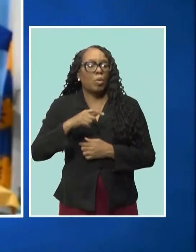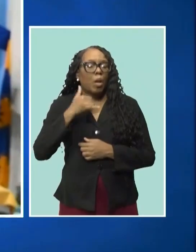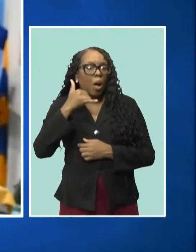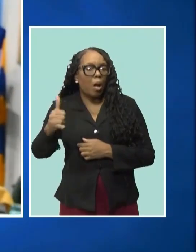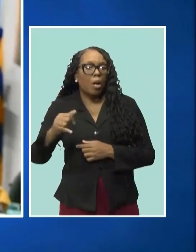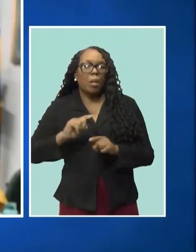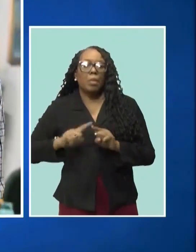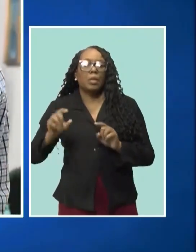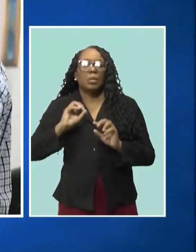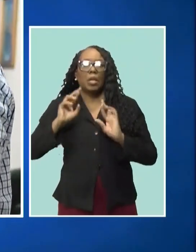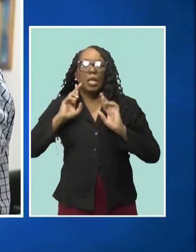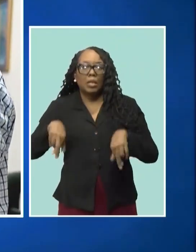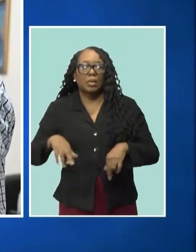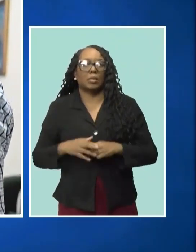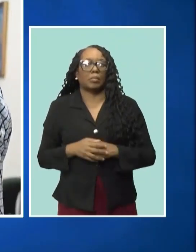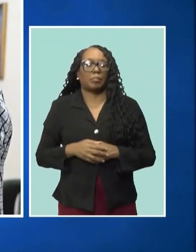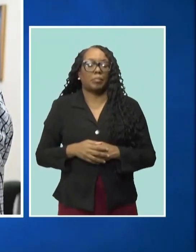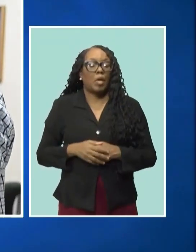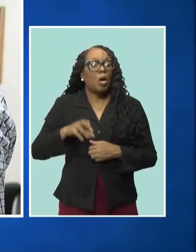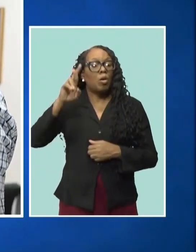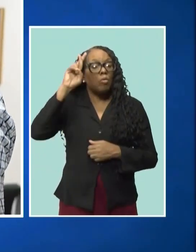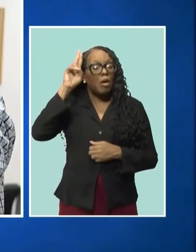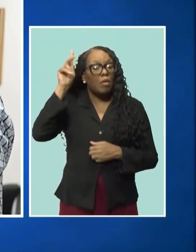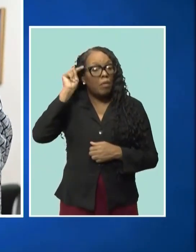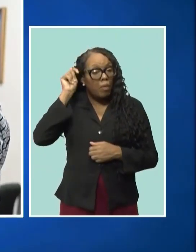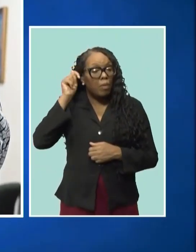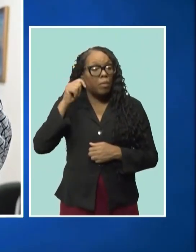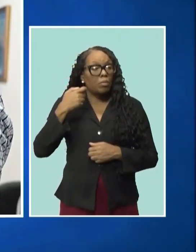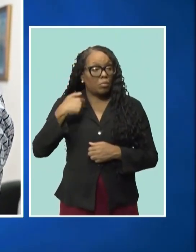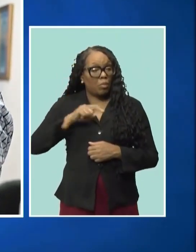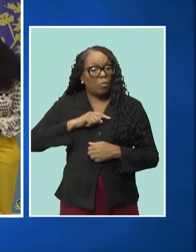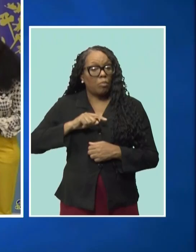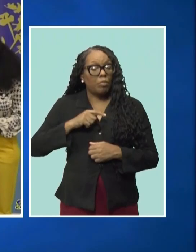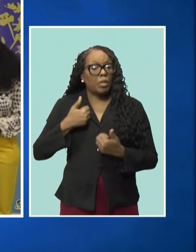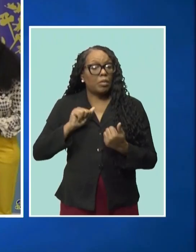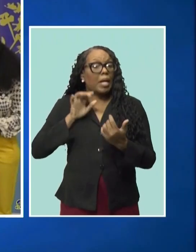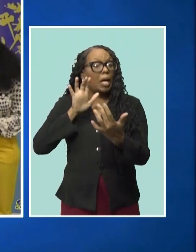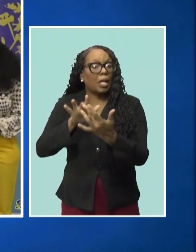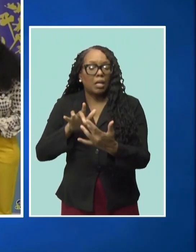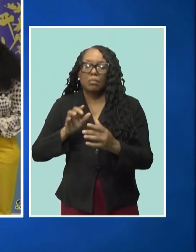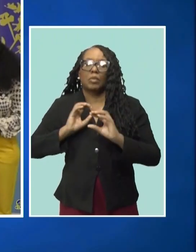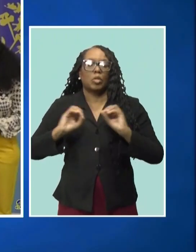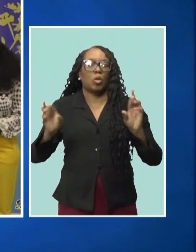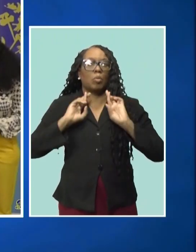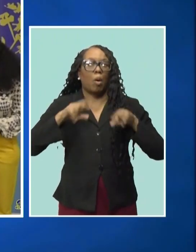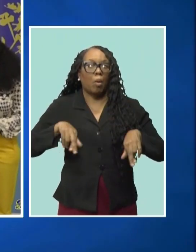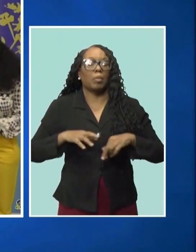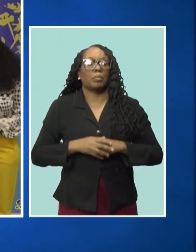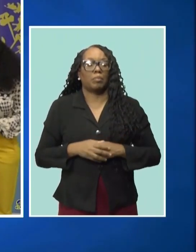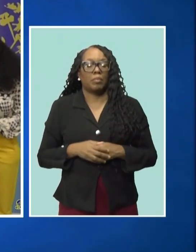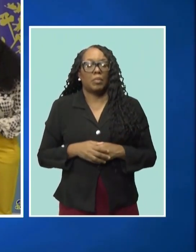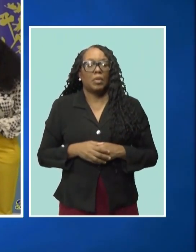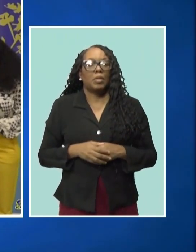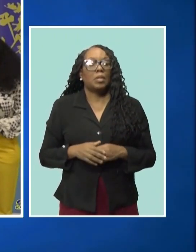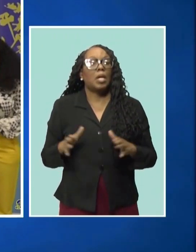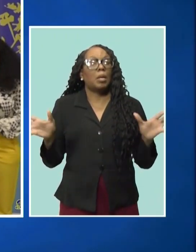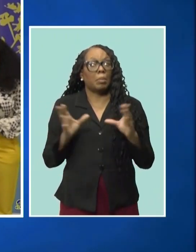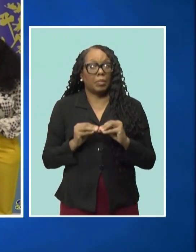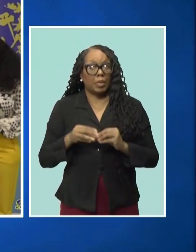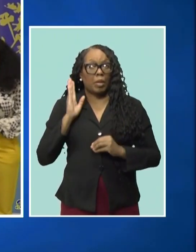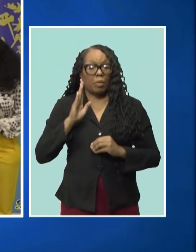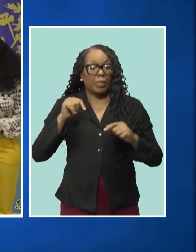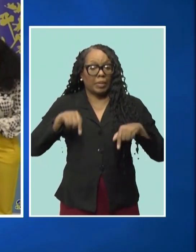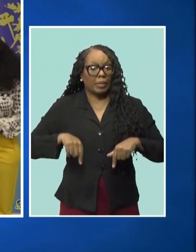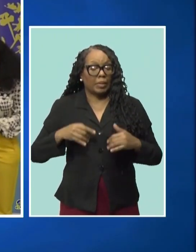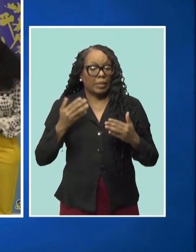also declined to comment. CBC has been reliably informed an emergency Executive Council meeting has been scheduled for this